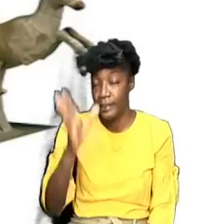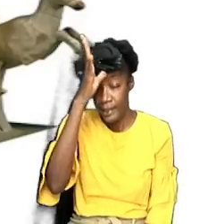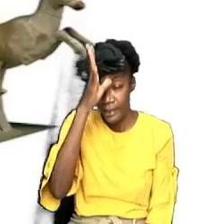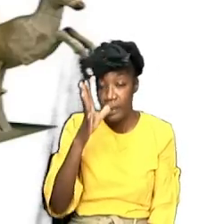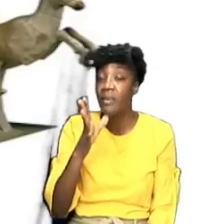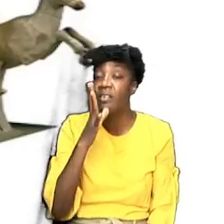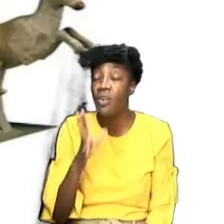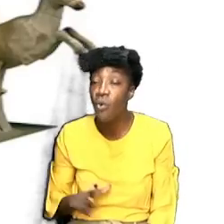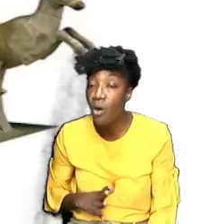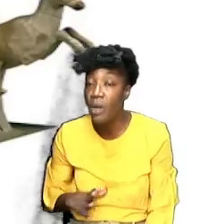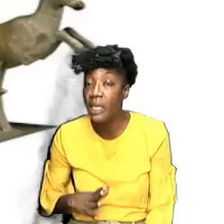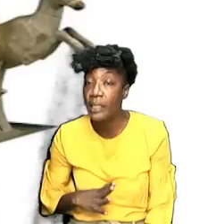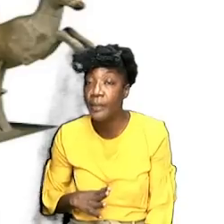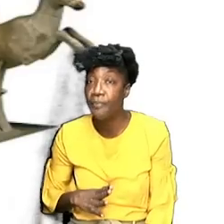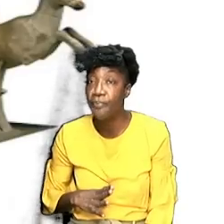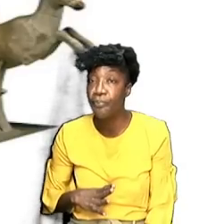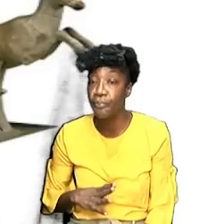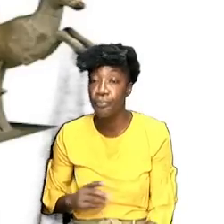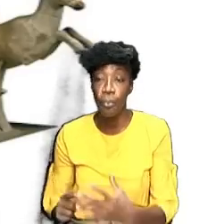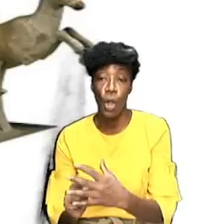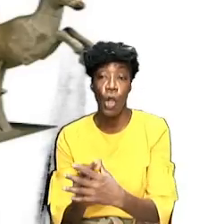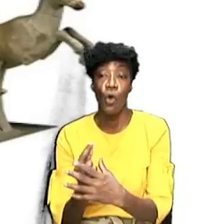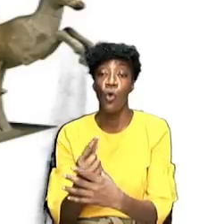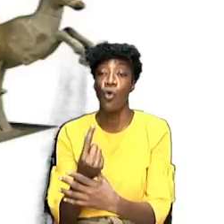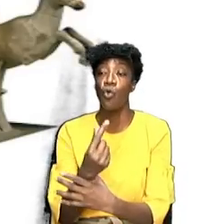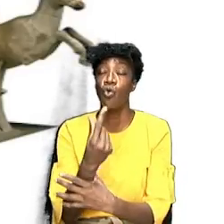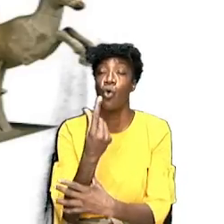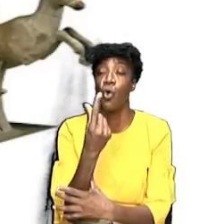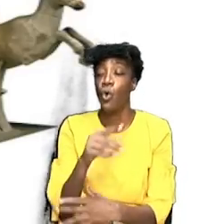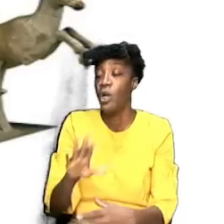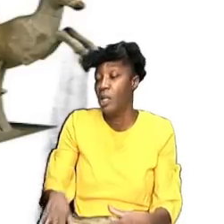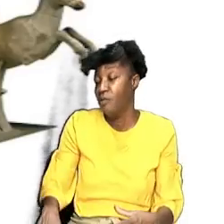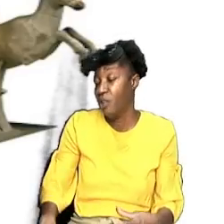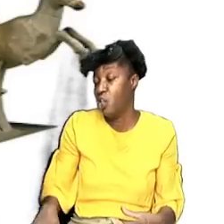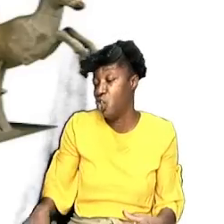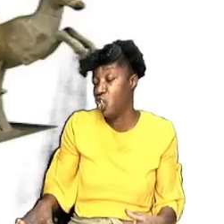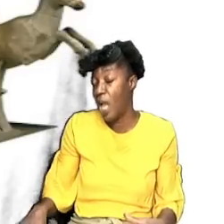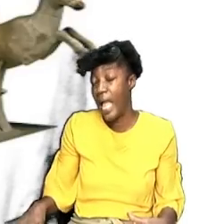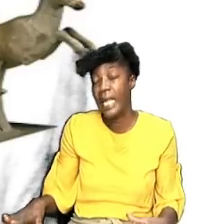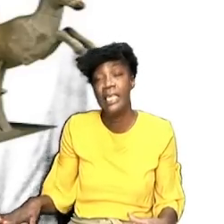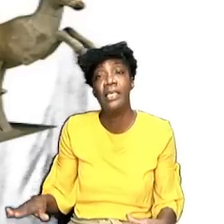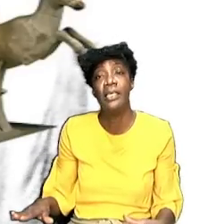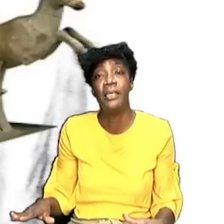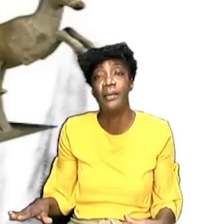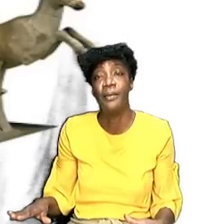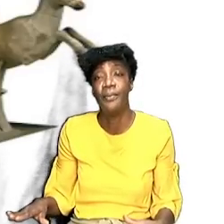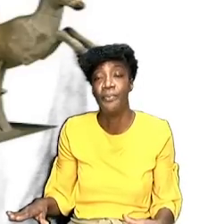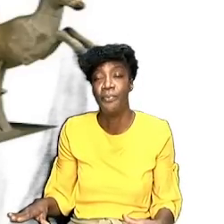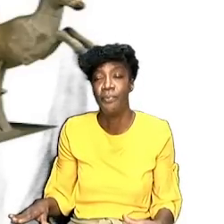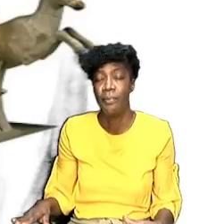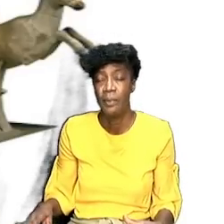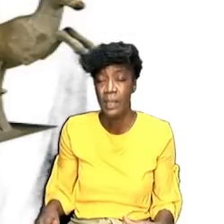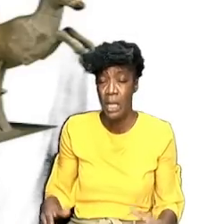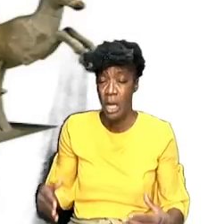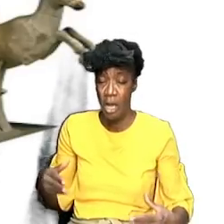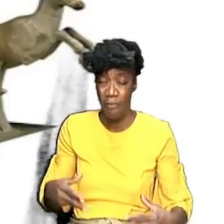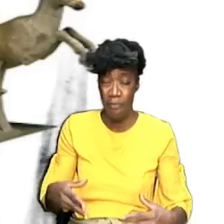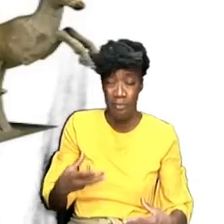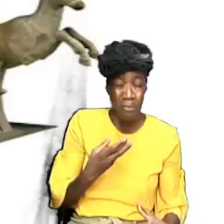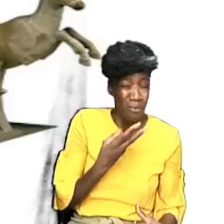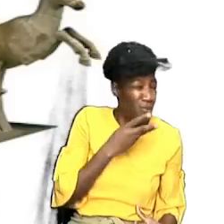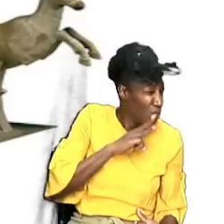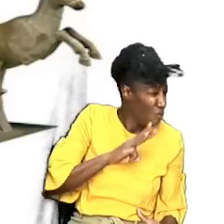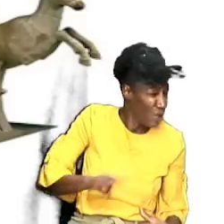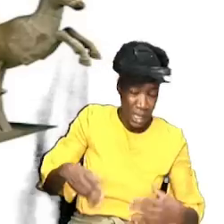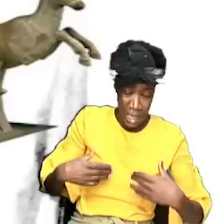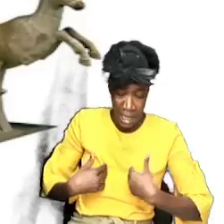chief fertile god. She was a god of childhood, according to them. She was a goddess of wild animals and hunt